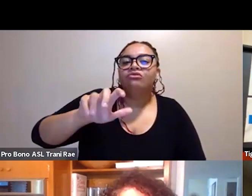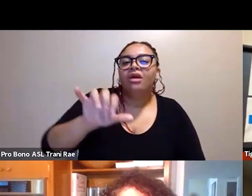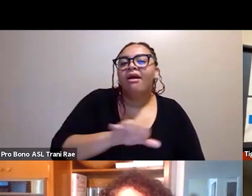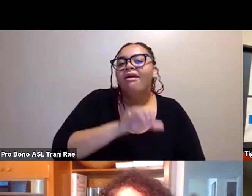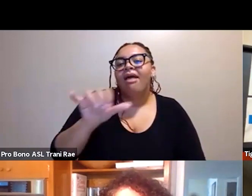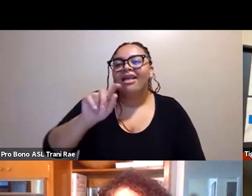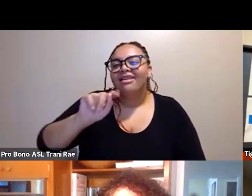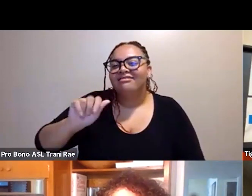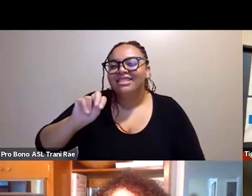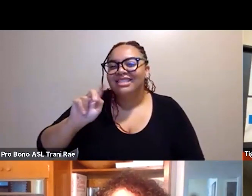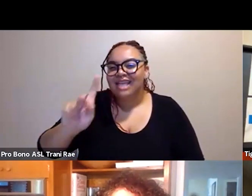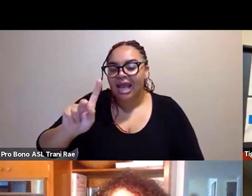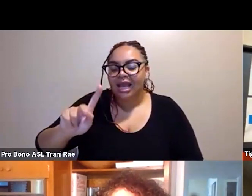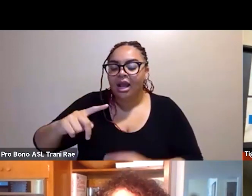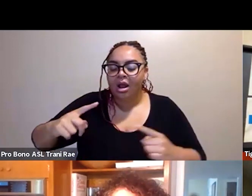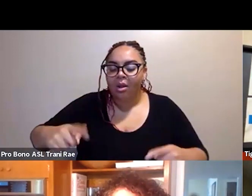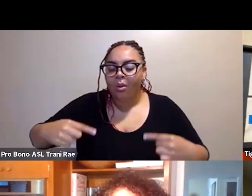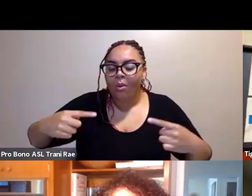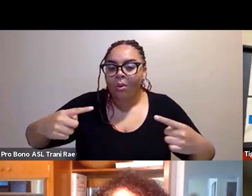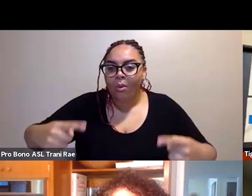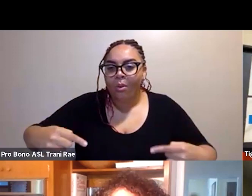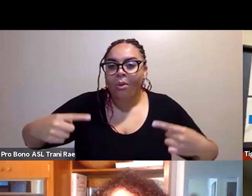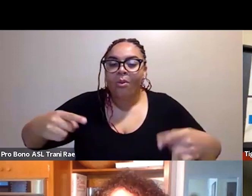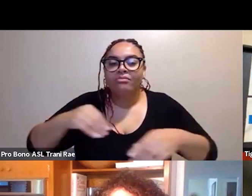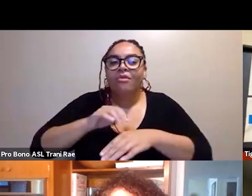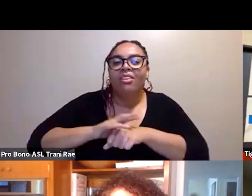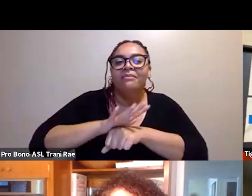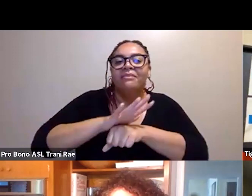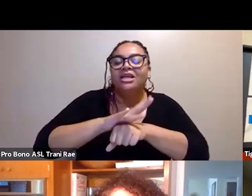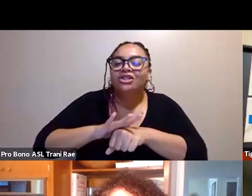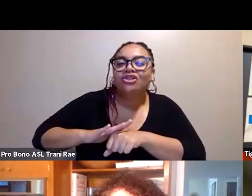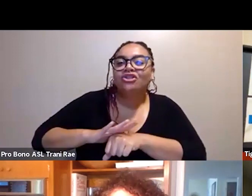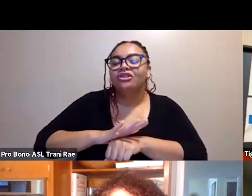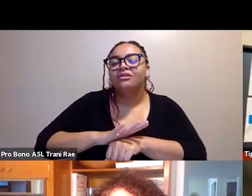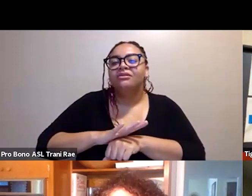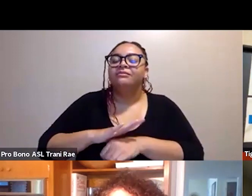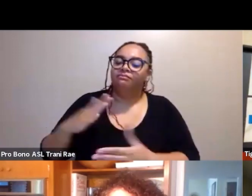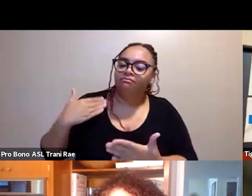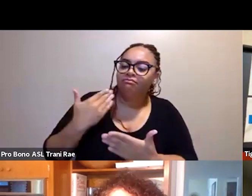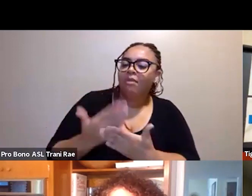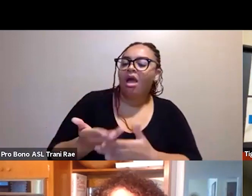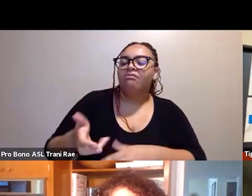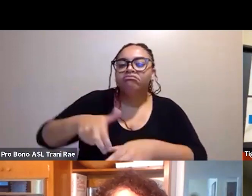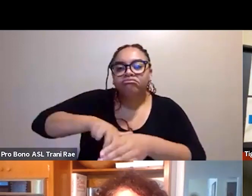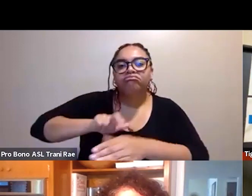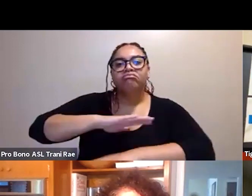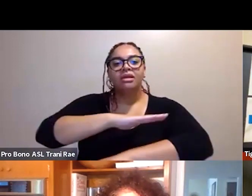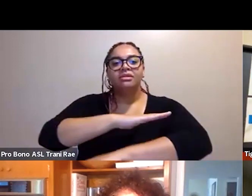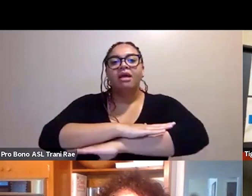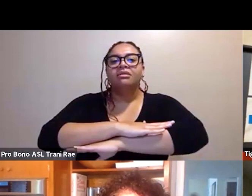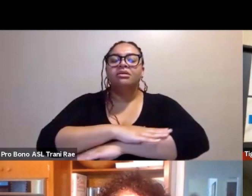on a beach. Arrive at your desk sweating and panting to be perky and